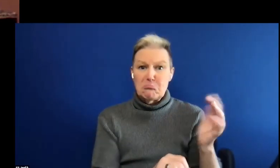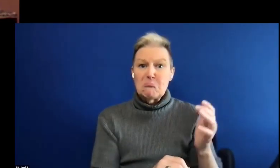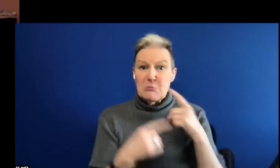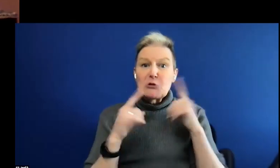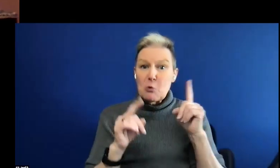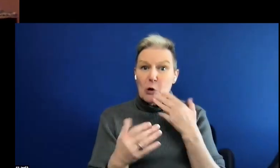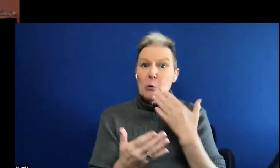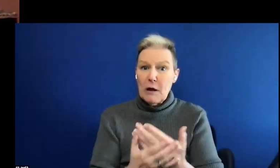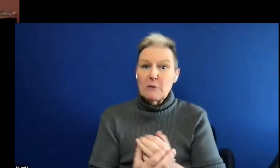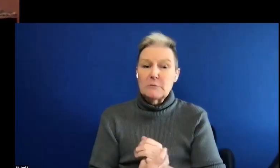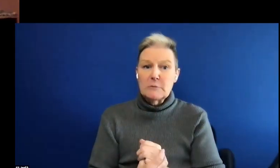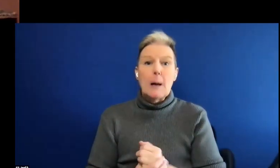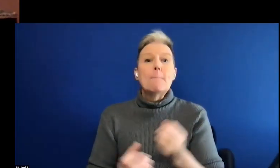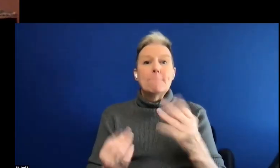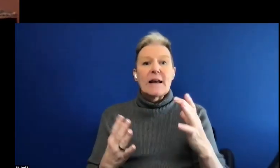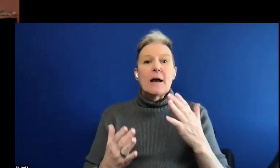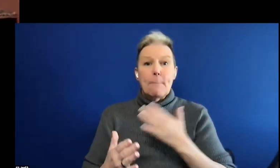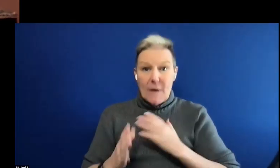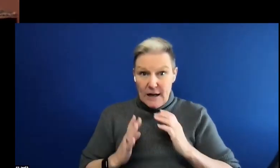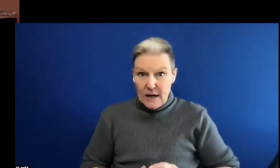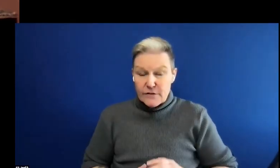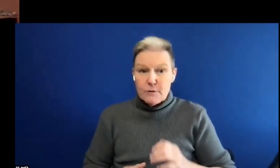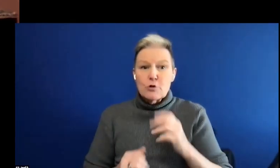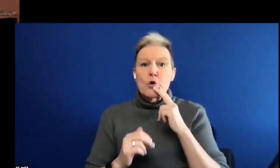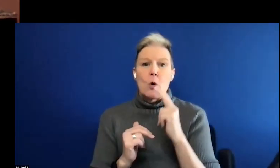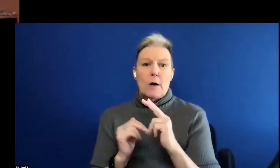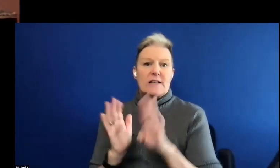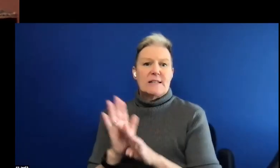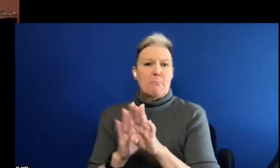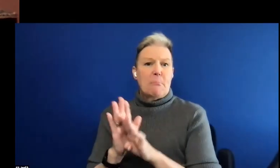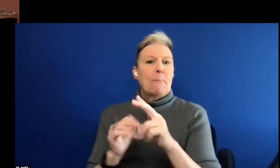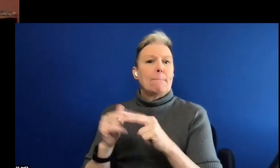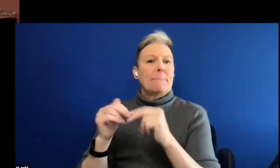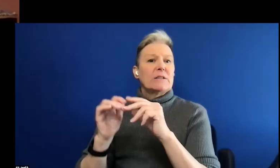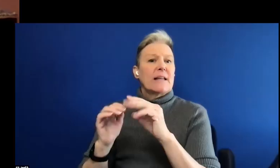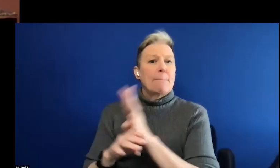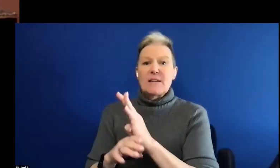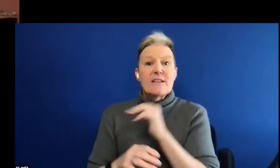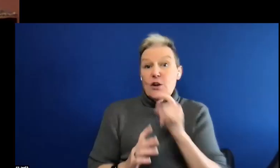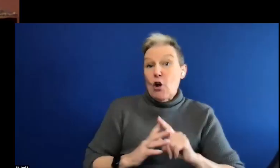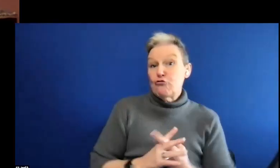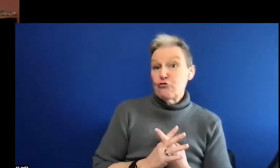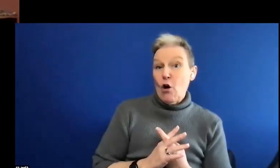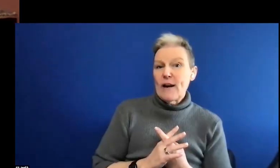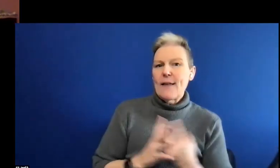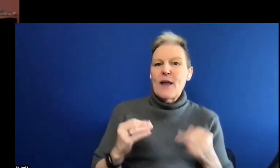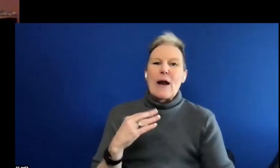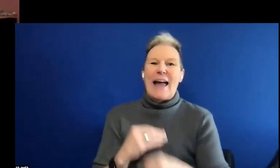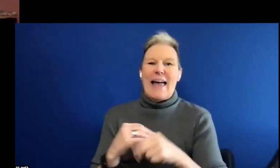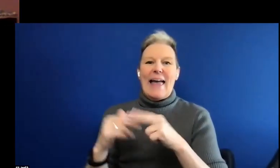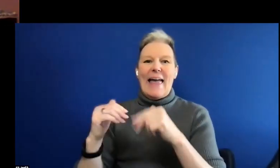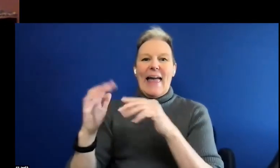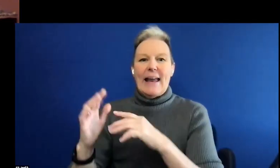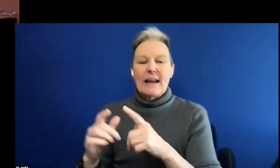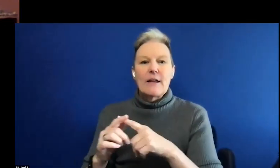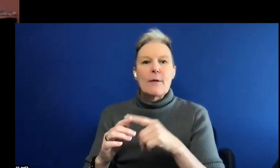well. Many of my customers who are building businesses, they're not starting a business, they want to add to it, they want